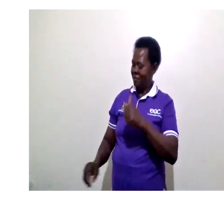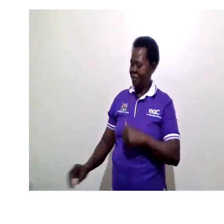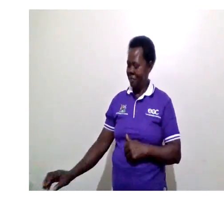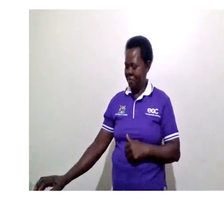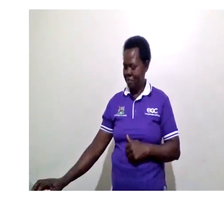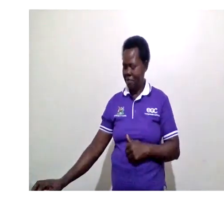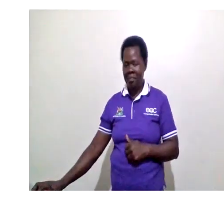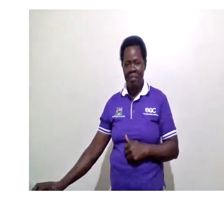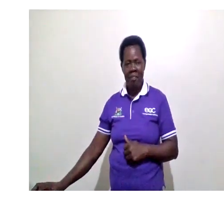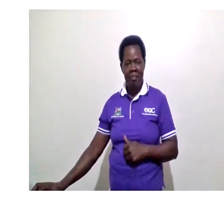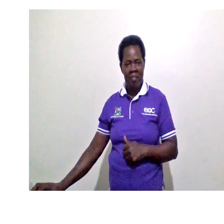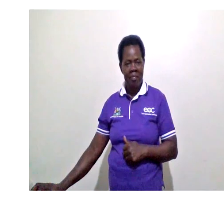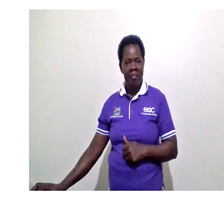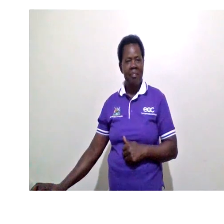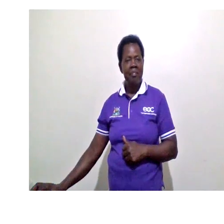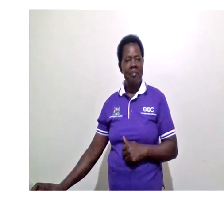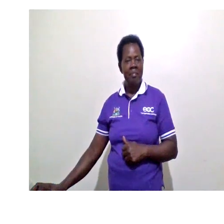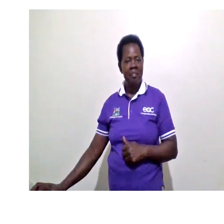Okay.